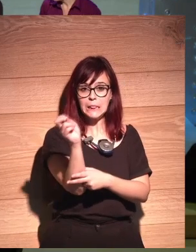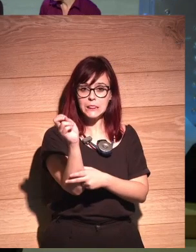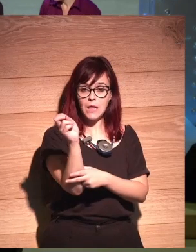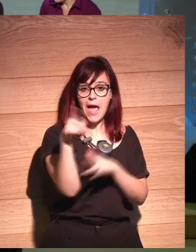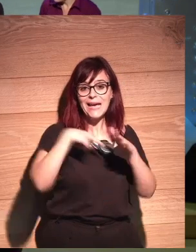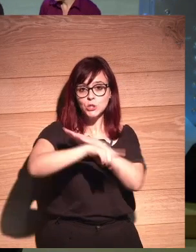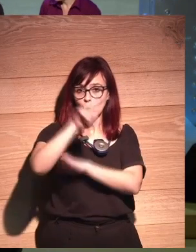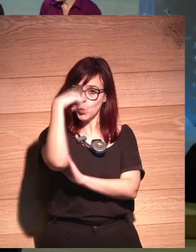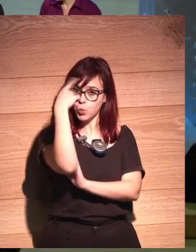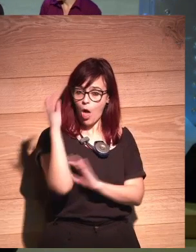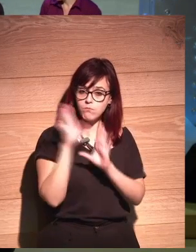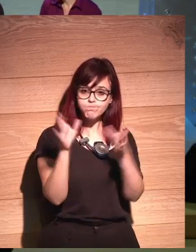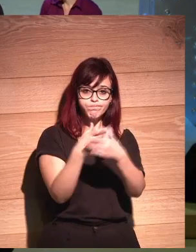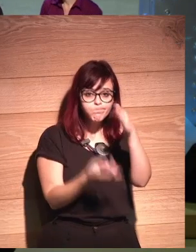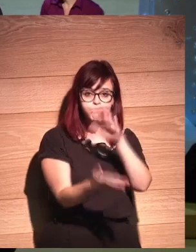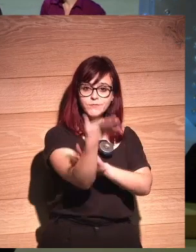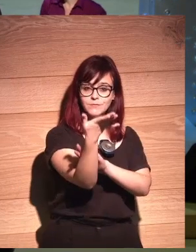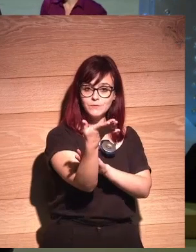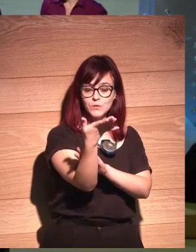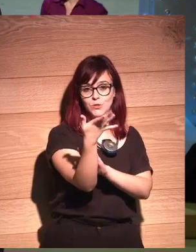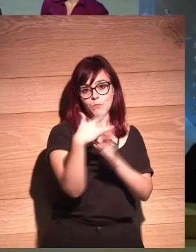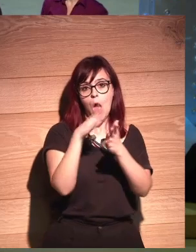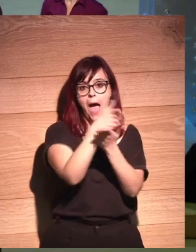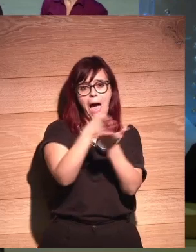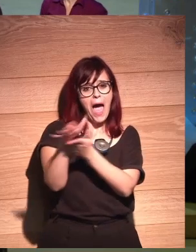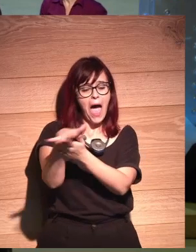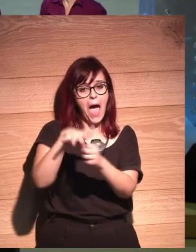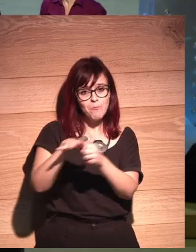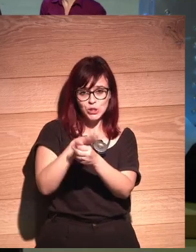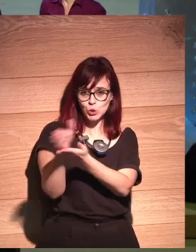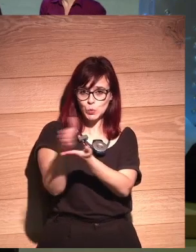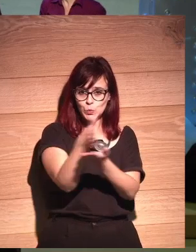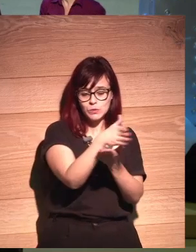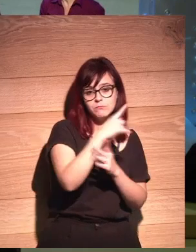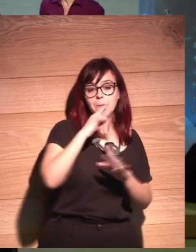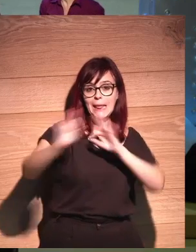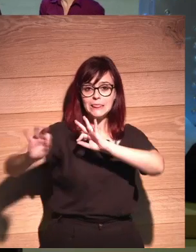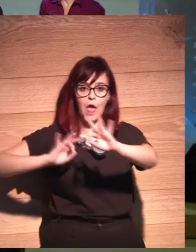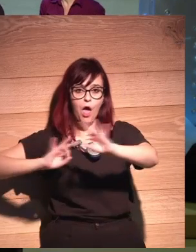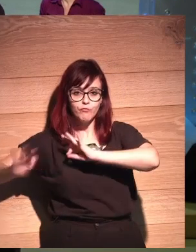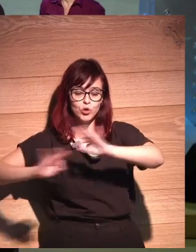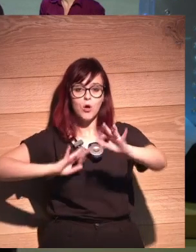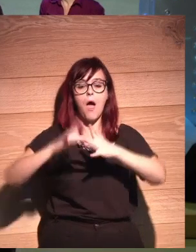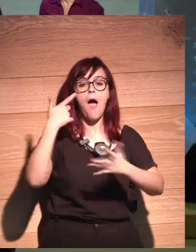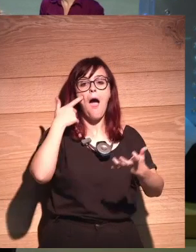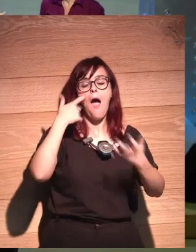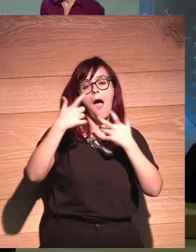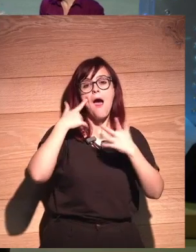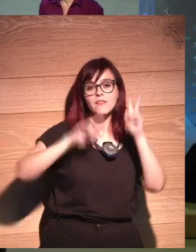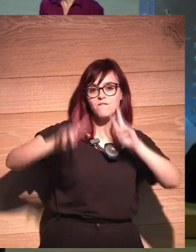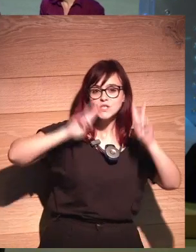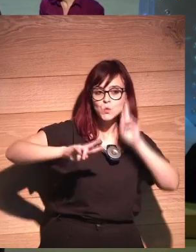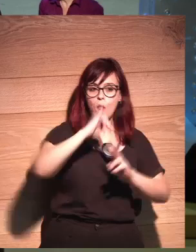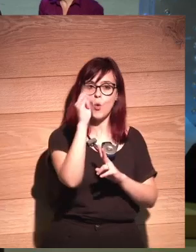ago, in Madrid, 20 cultural managers united from also